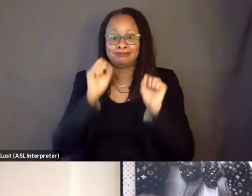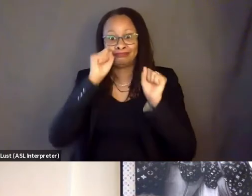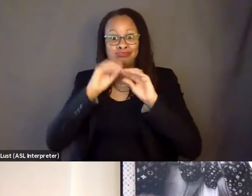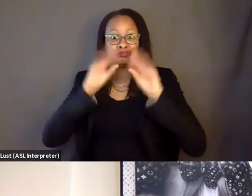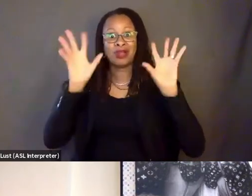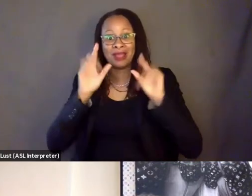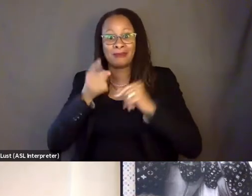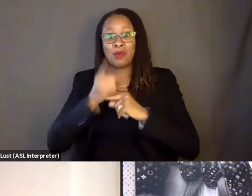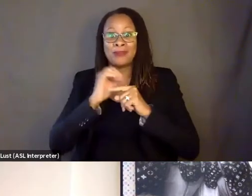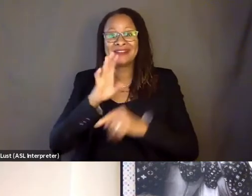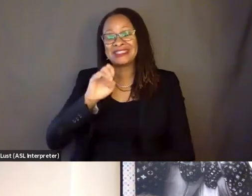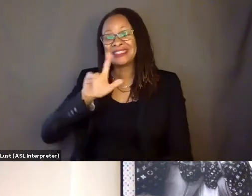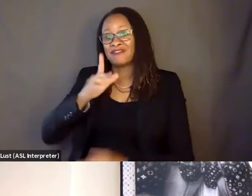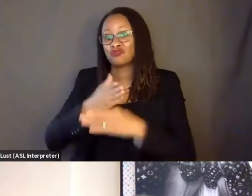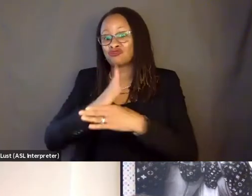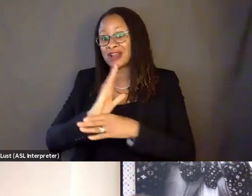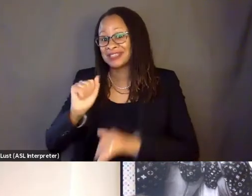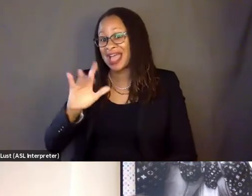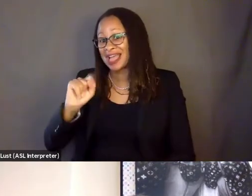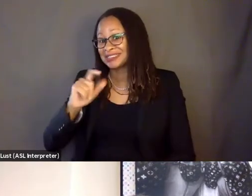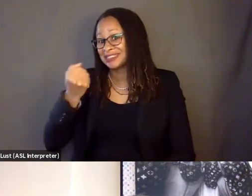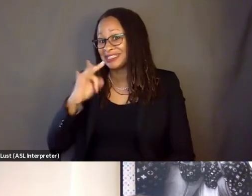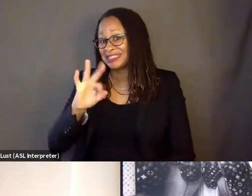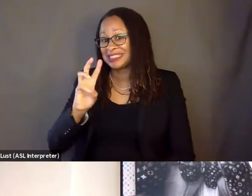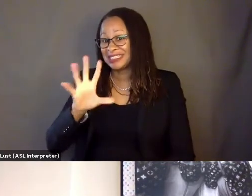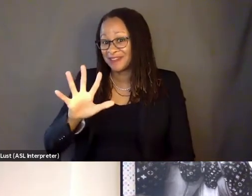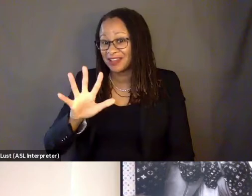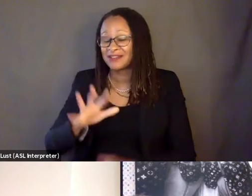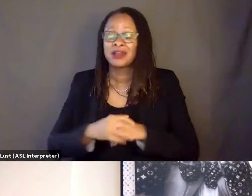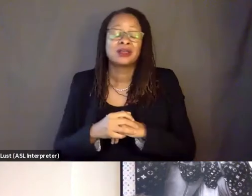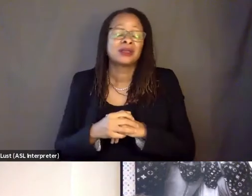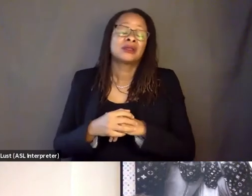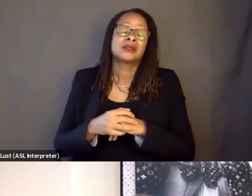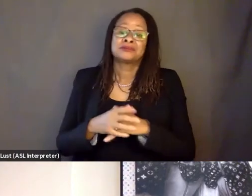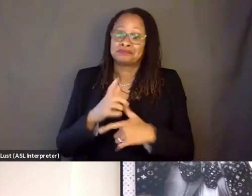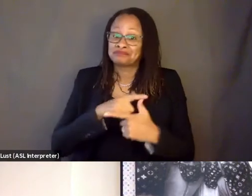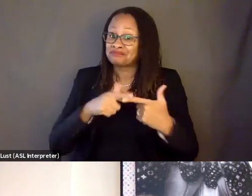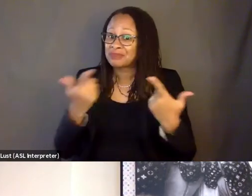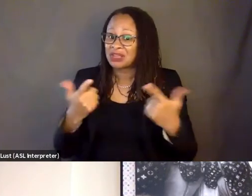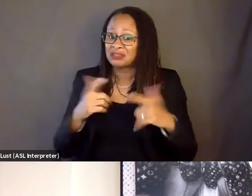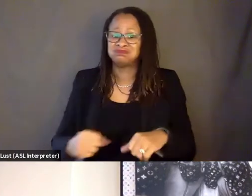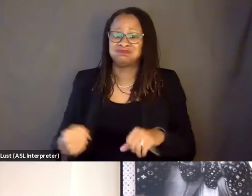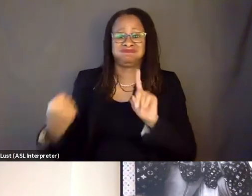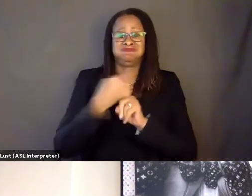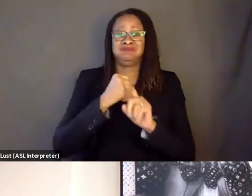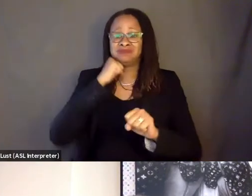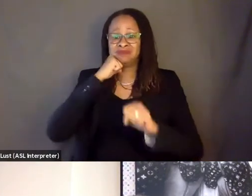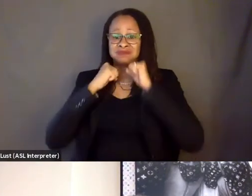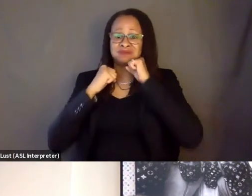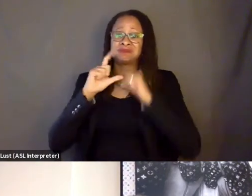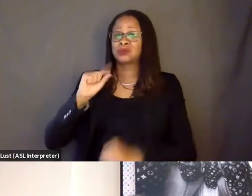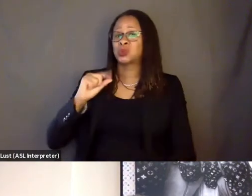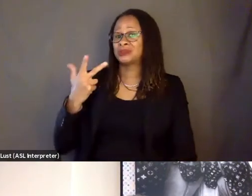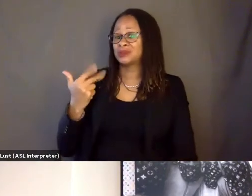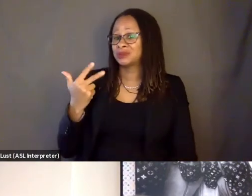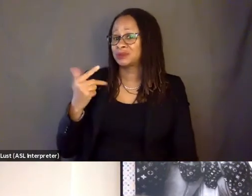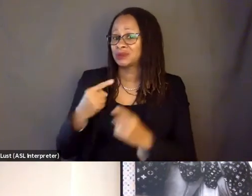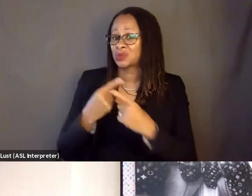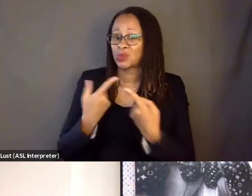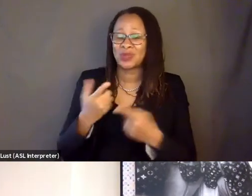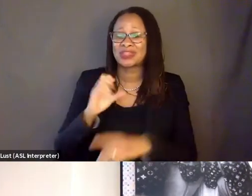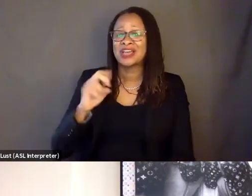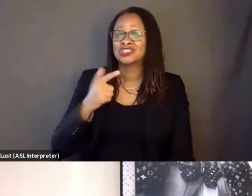of the Civil Rights Act of 1965, and then the crushing blow in 2013 with the